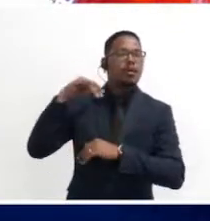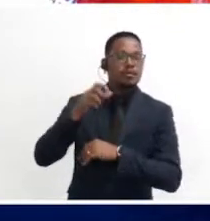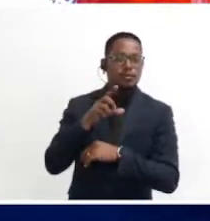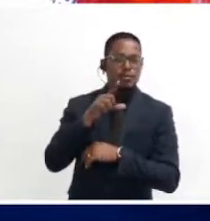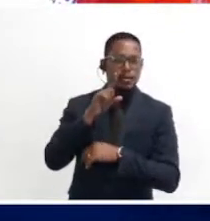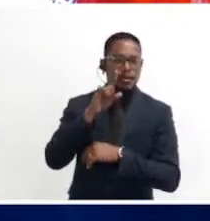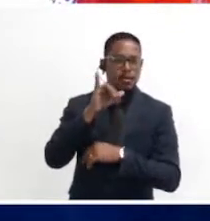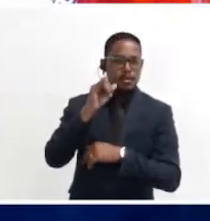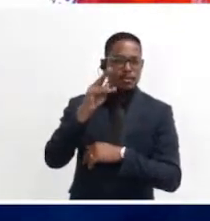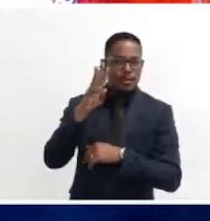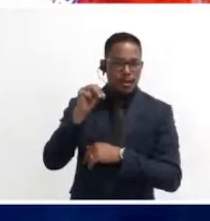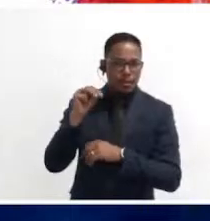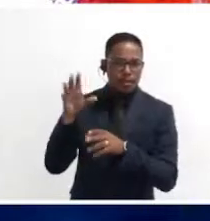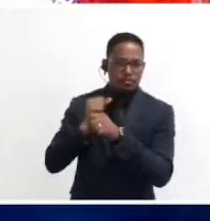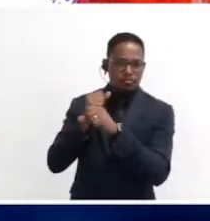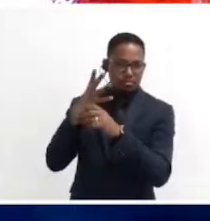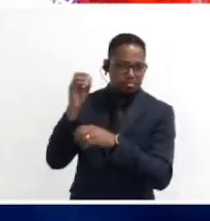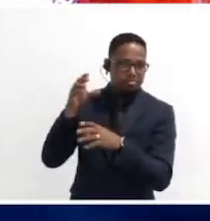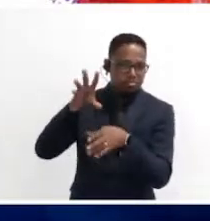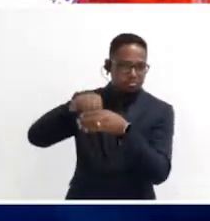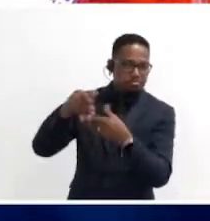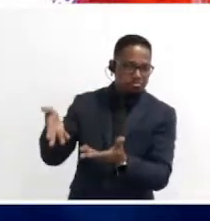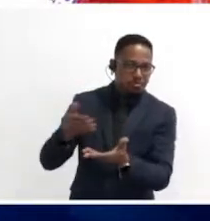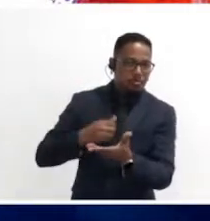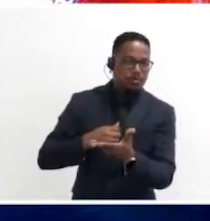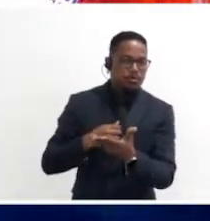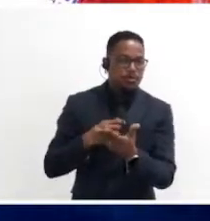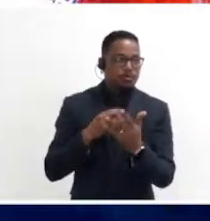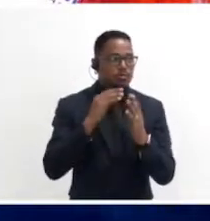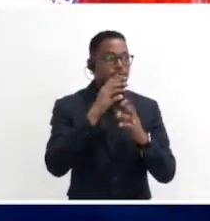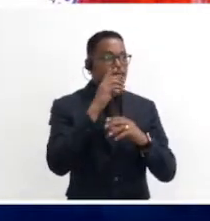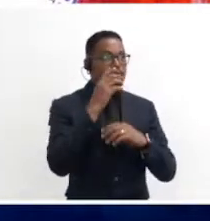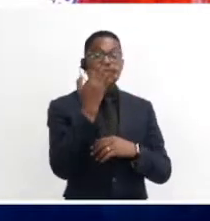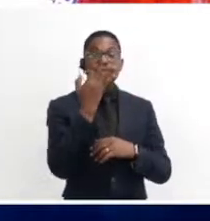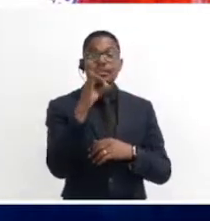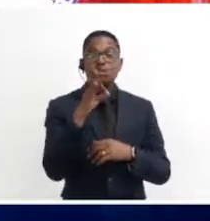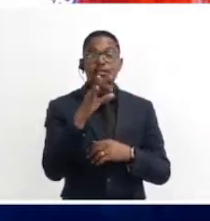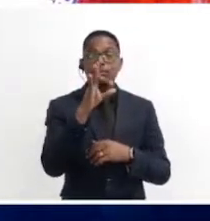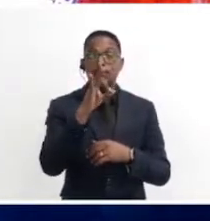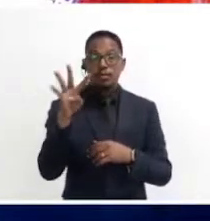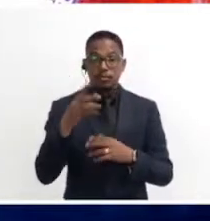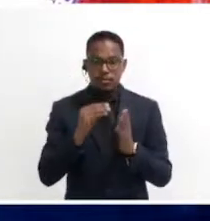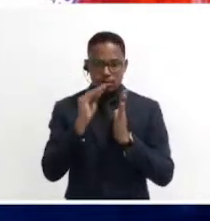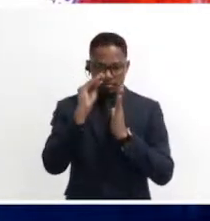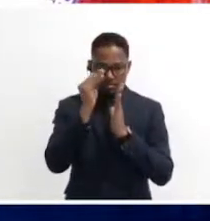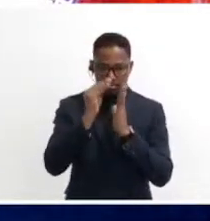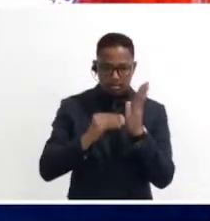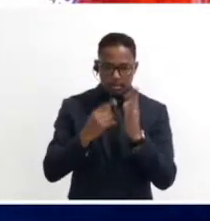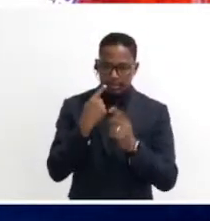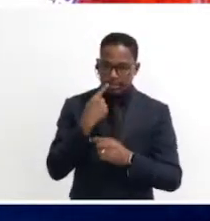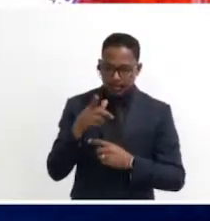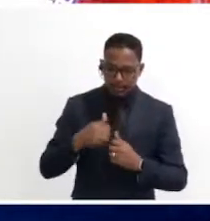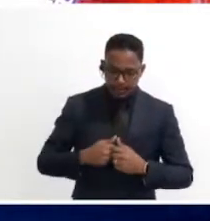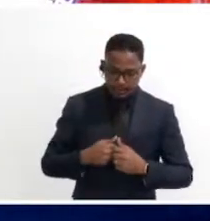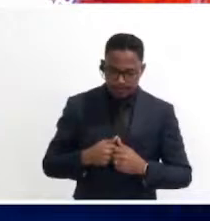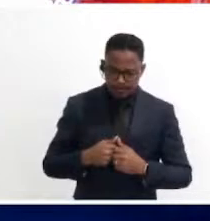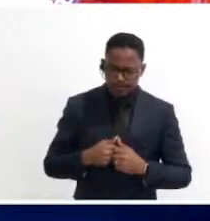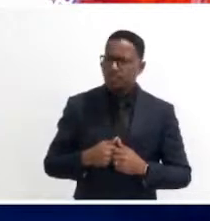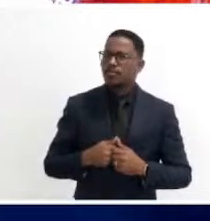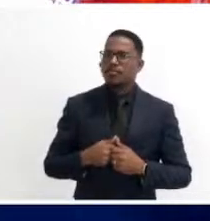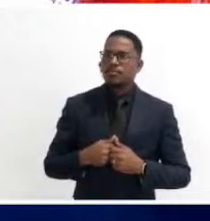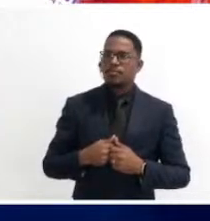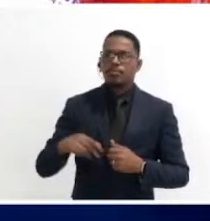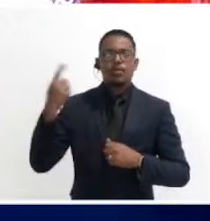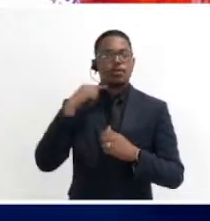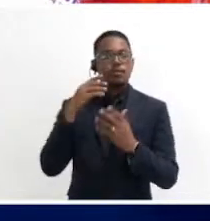and this was a report I wrote in 1984. And if you look at the two packages there, they're almost